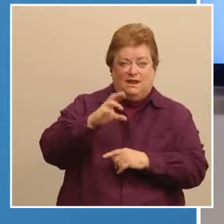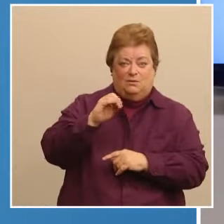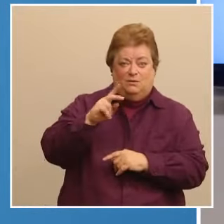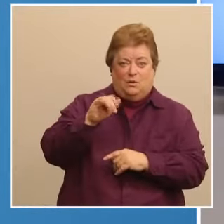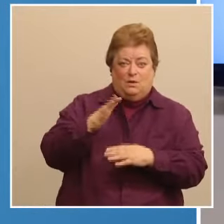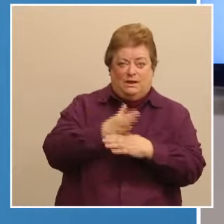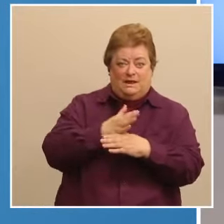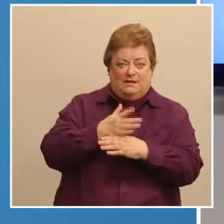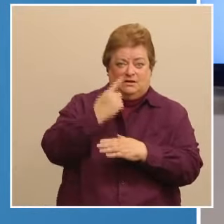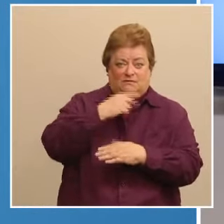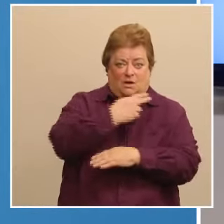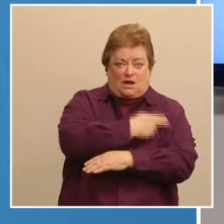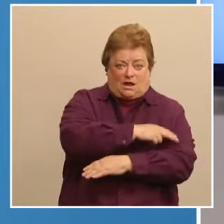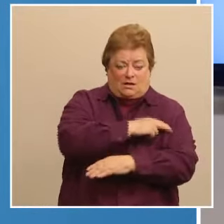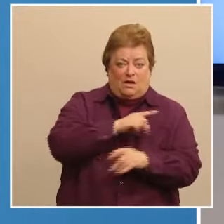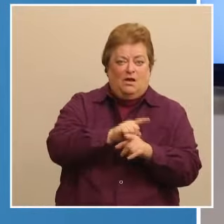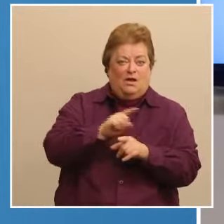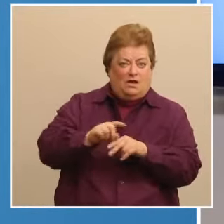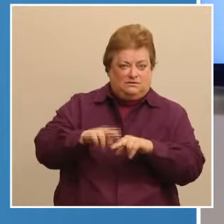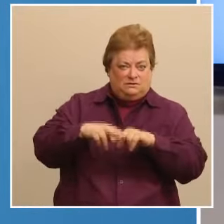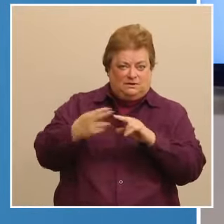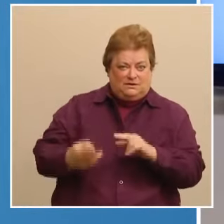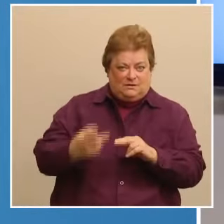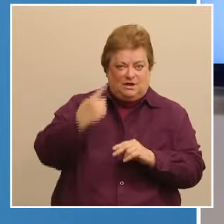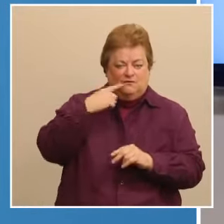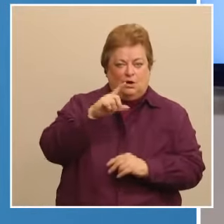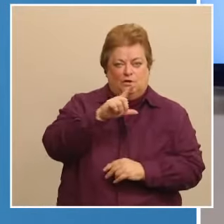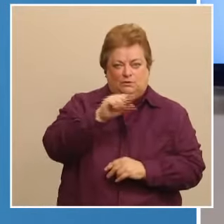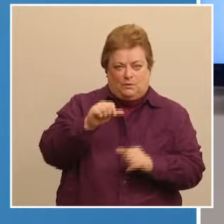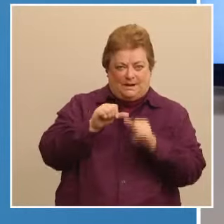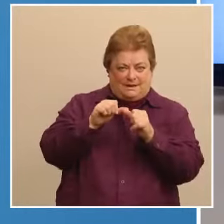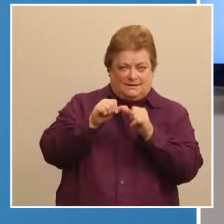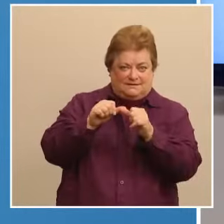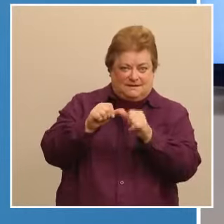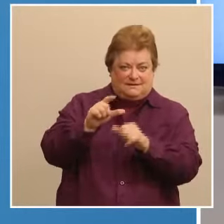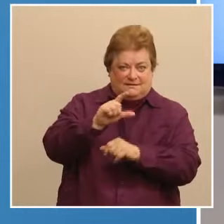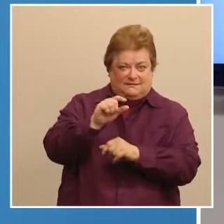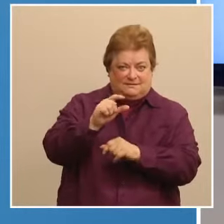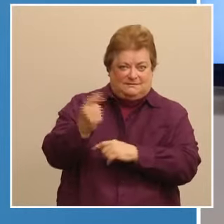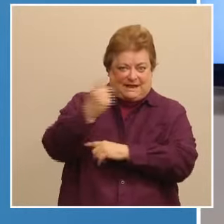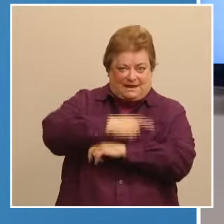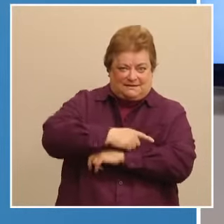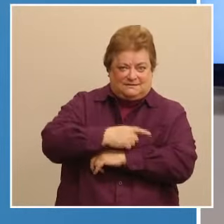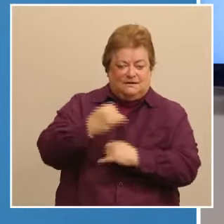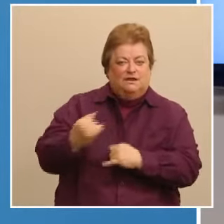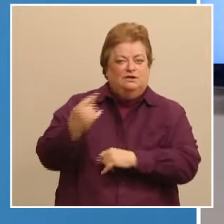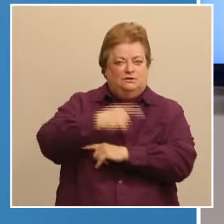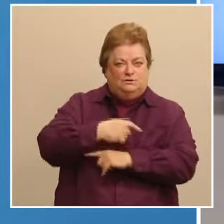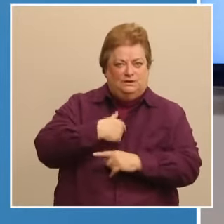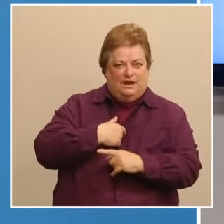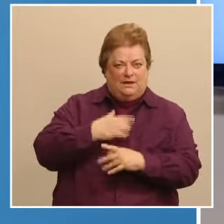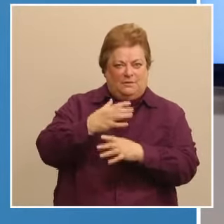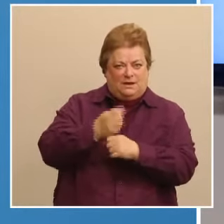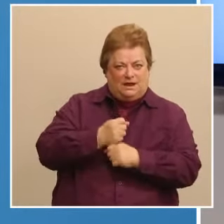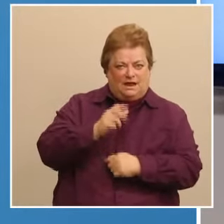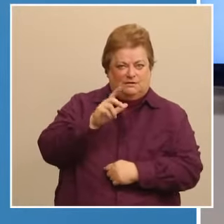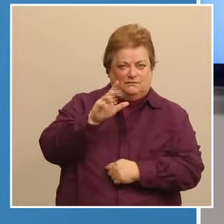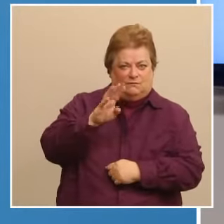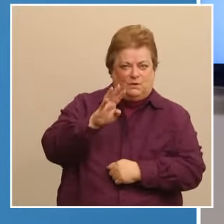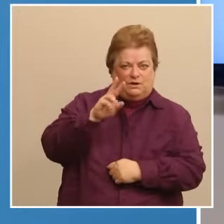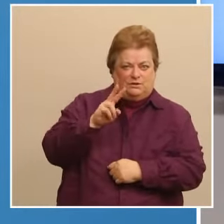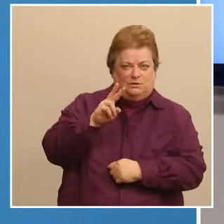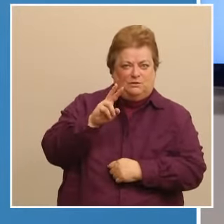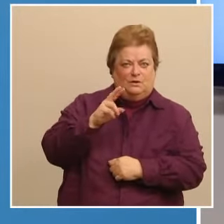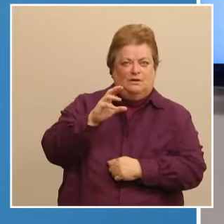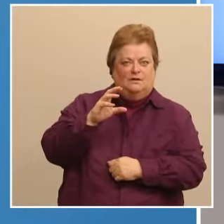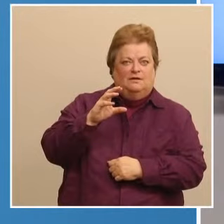COVID-19 hospitalizations has also decreased for 20 consecutive days. Today, we are reporting 42